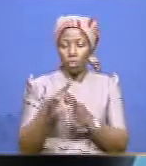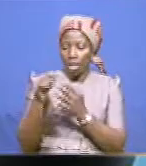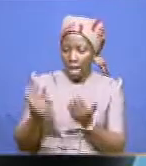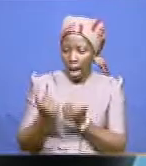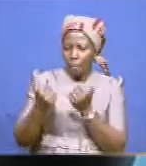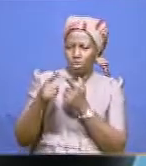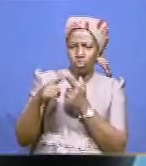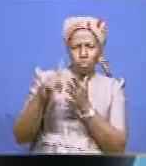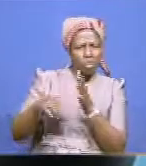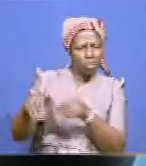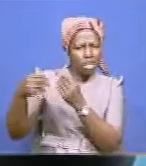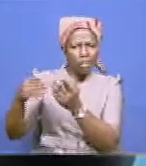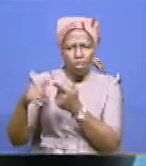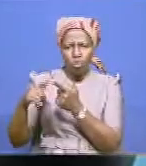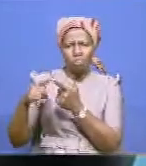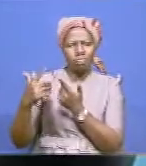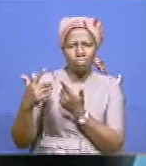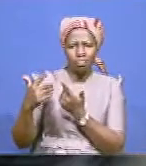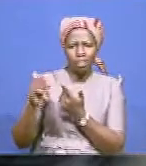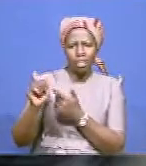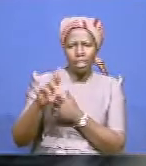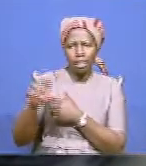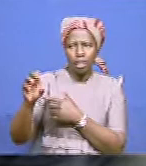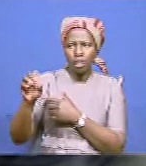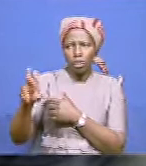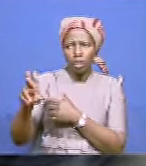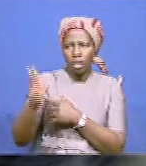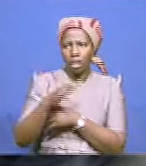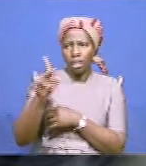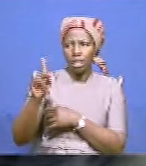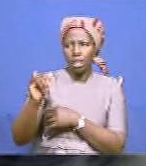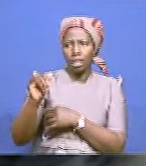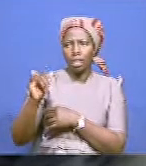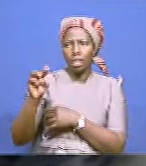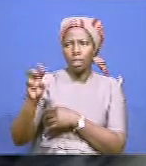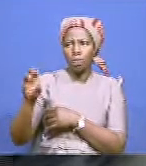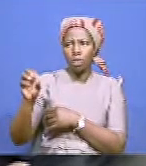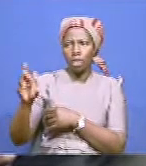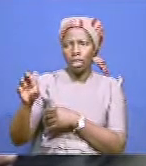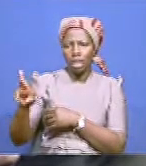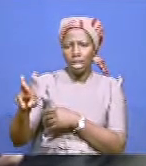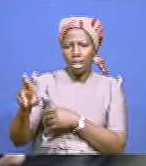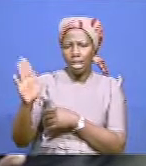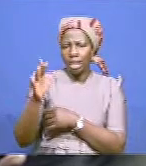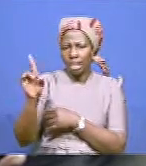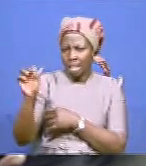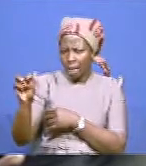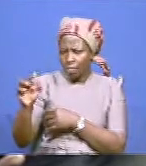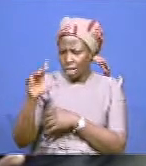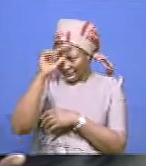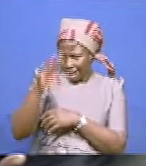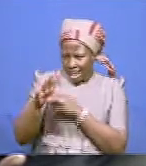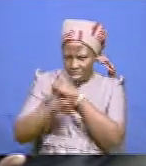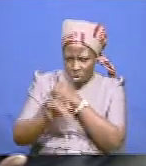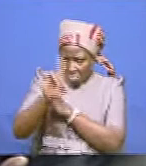given to Aro and Kimure Dam? Was it taken away by the governors? The answer is no. What about that which was billions